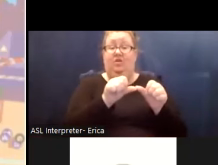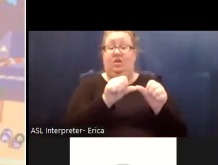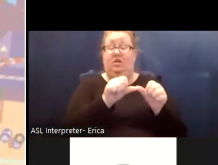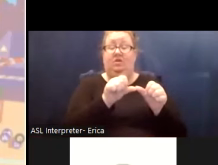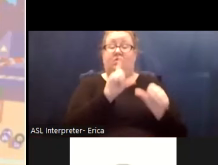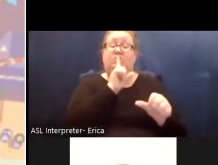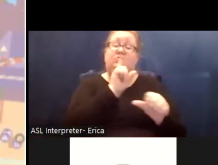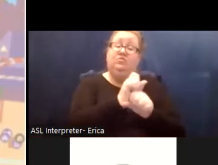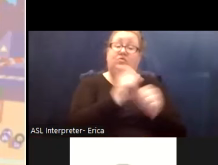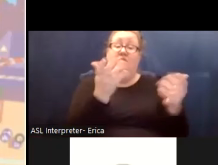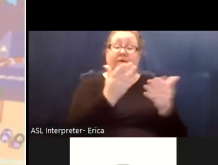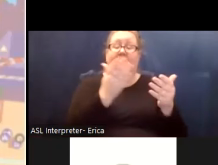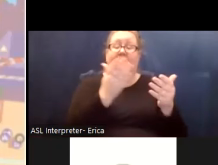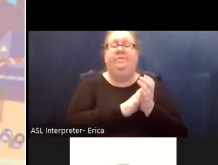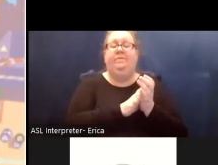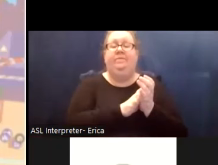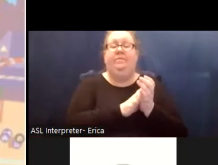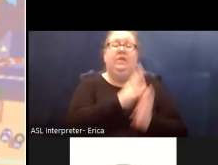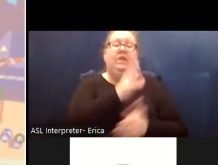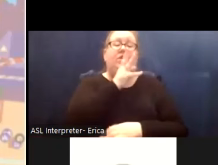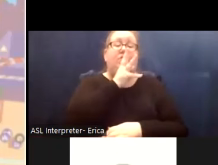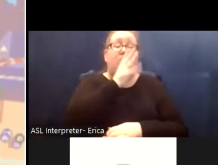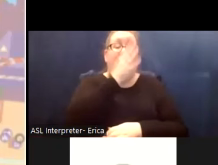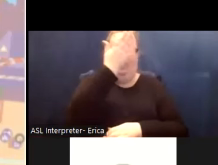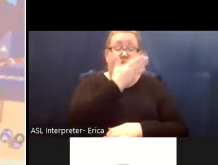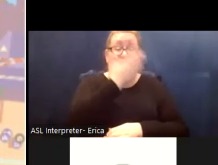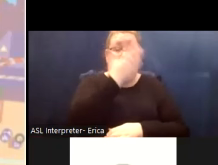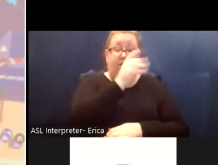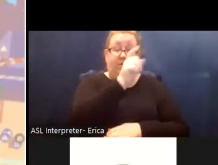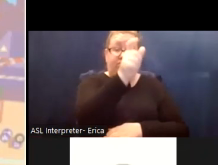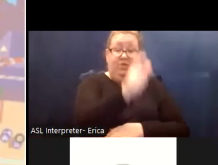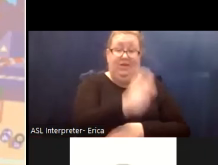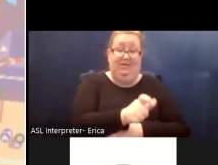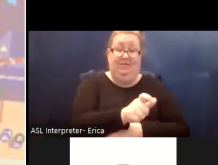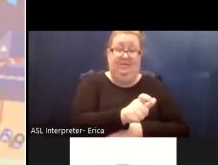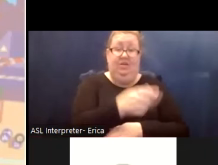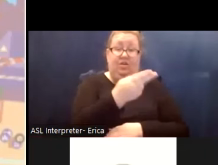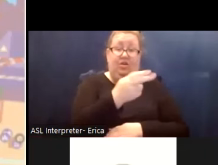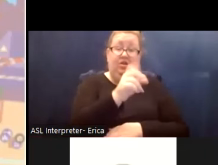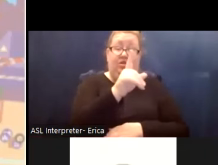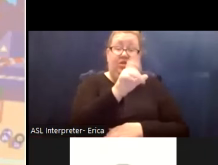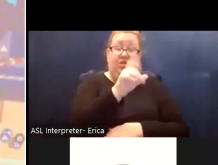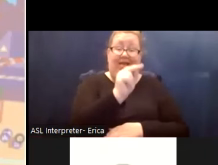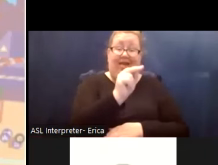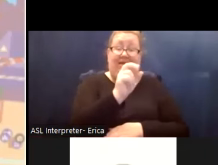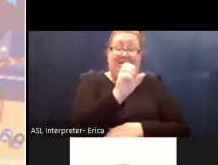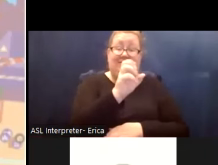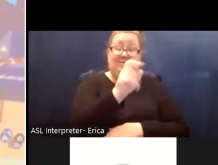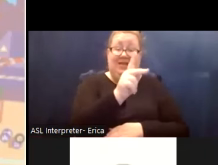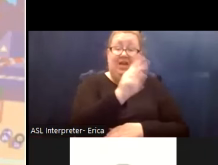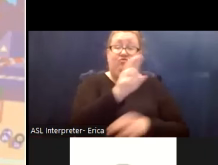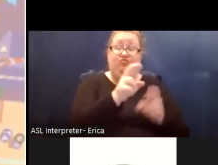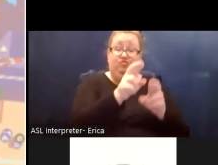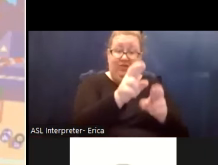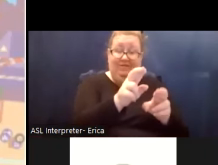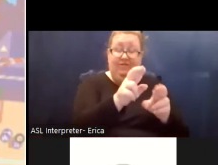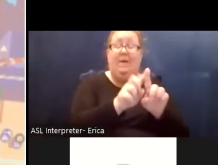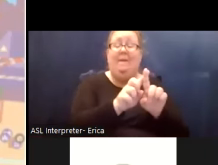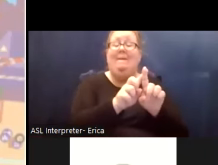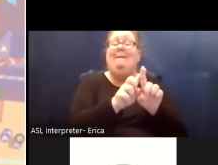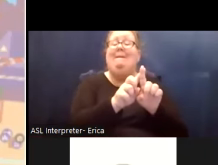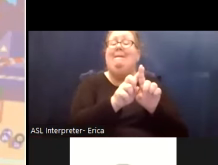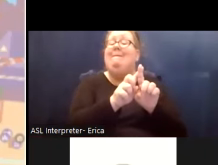by its waterfront presence along the Hackensack River. But if